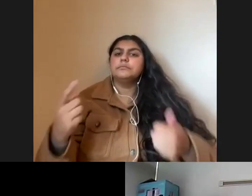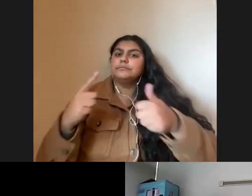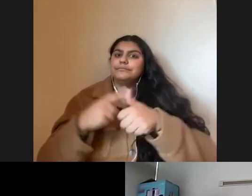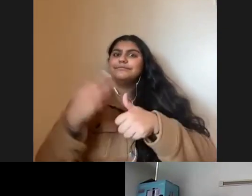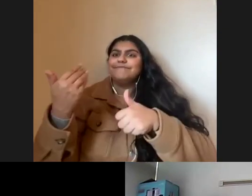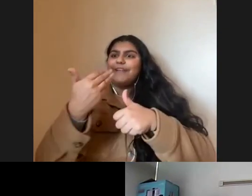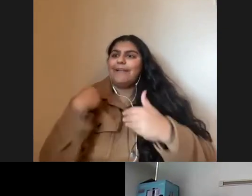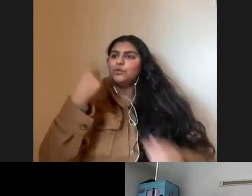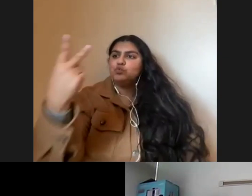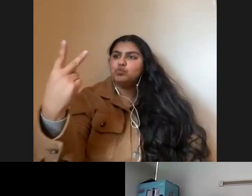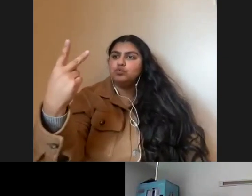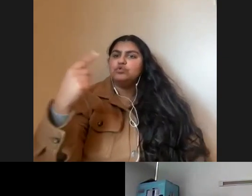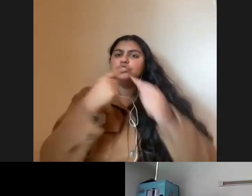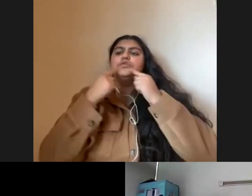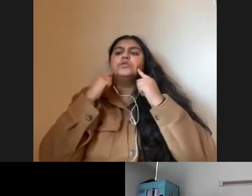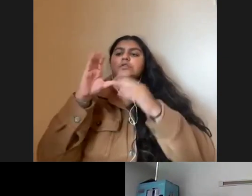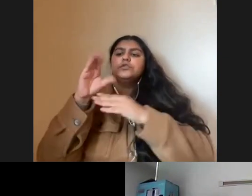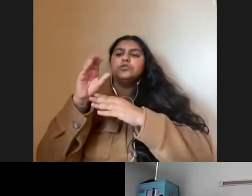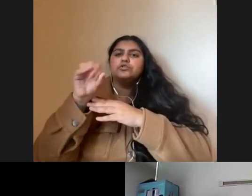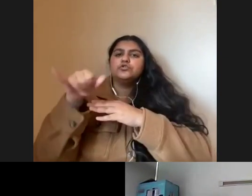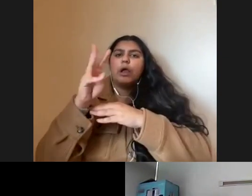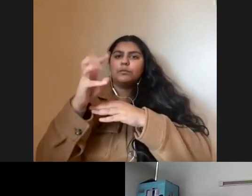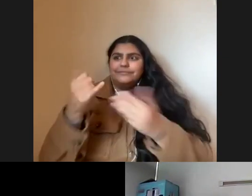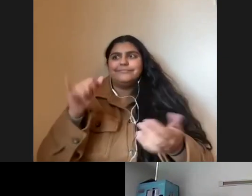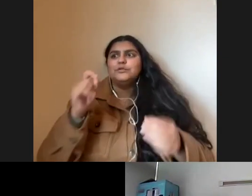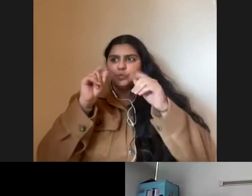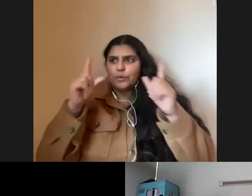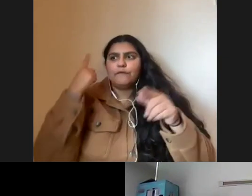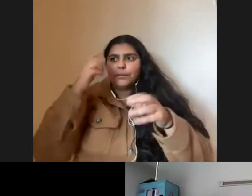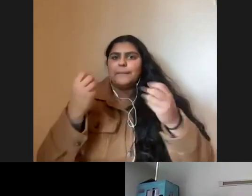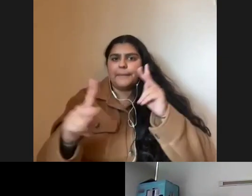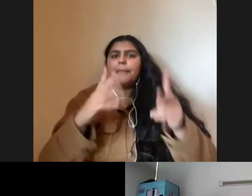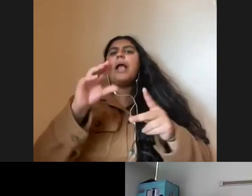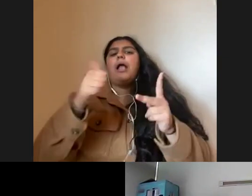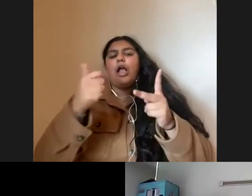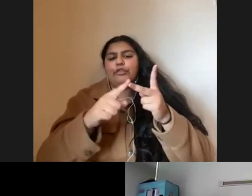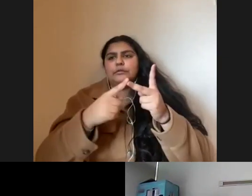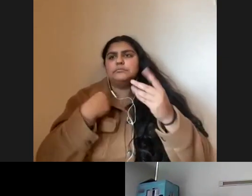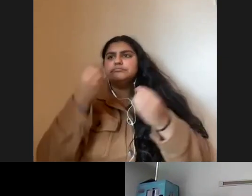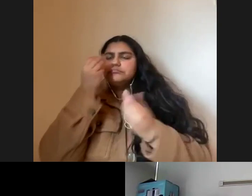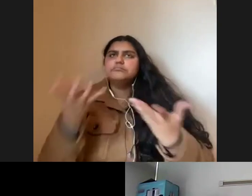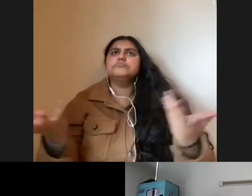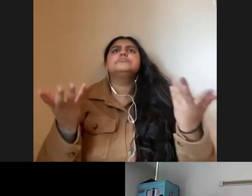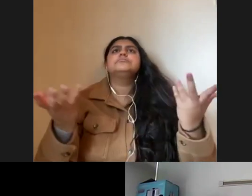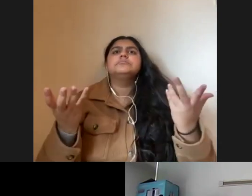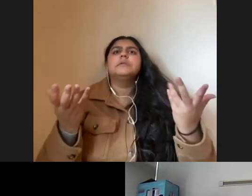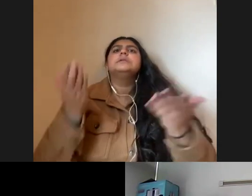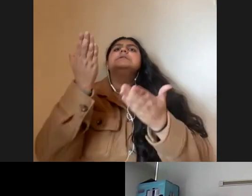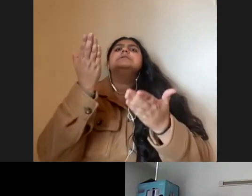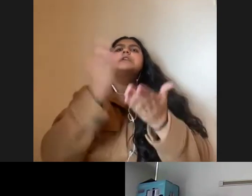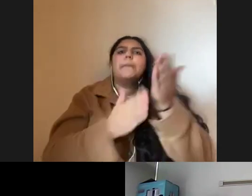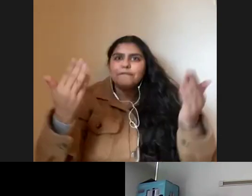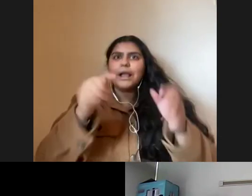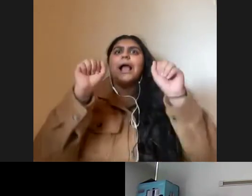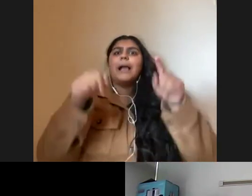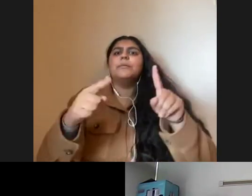jaws, which surprises a lot of people. Another thing I would tell them is that some fishes have the ability to